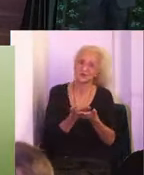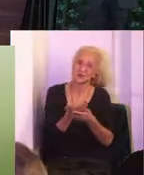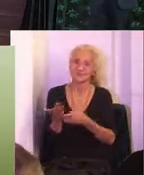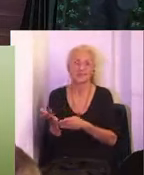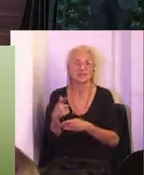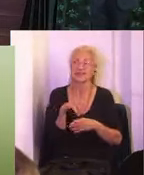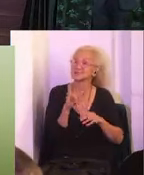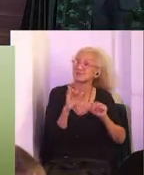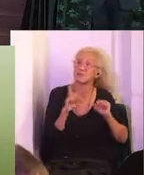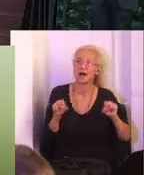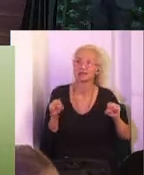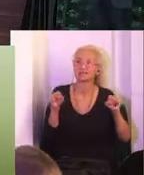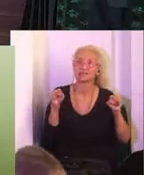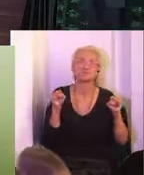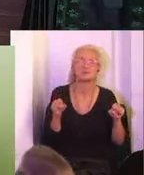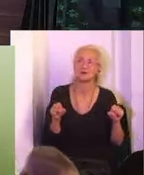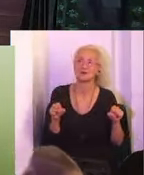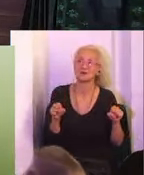possible. All things are